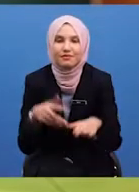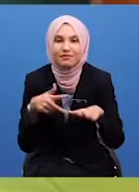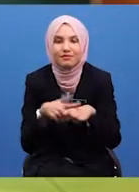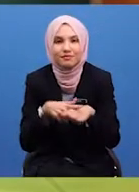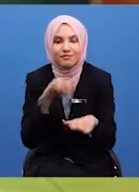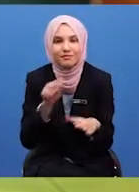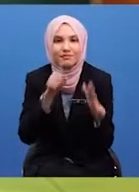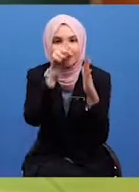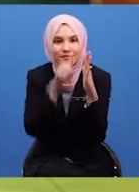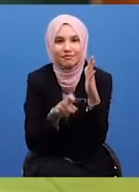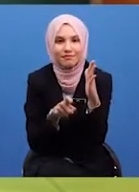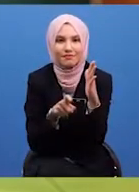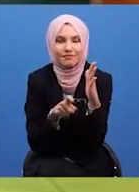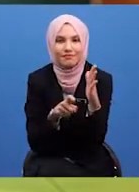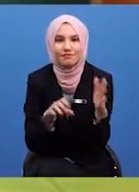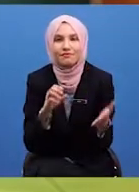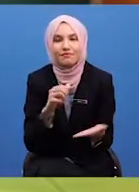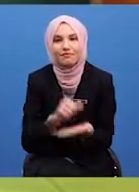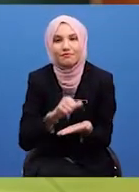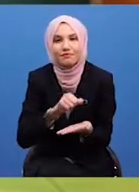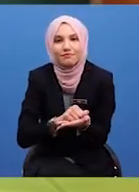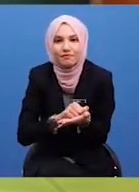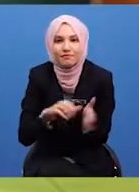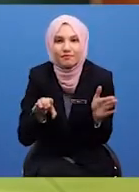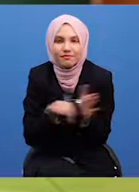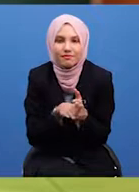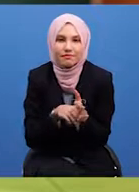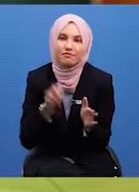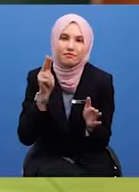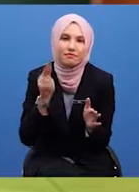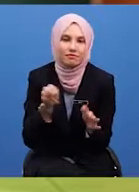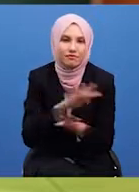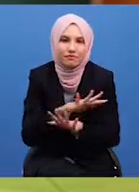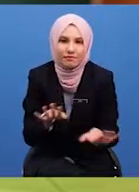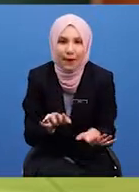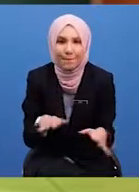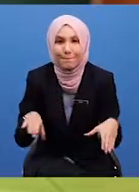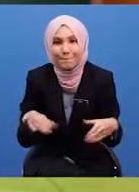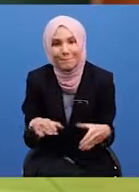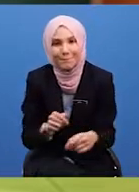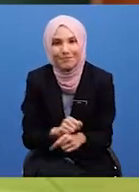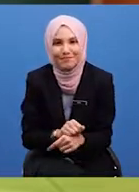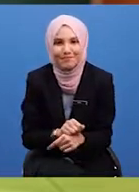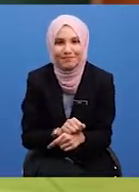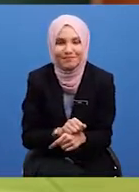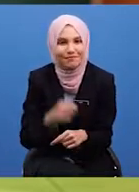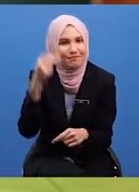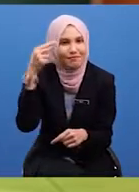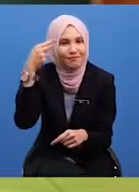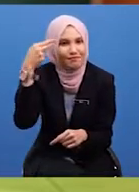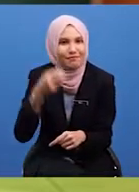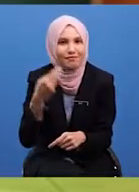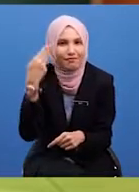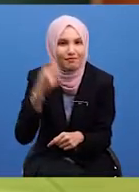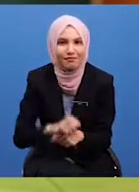cheating in an exam is an academic crime. You should not have done this, Nolan and Hakim. Look